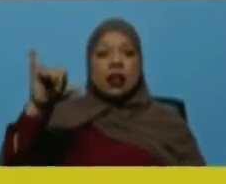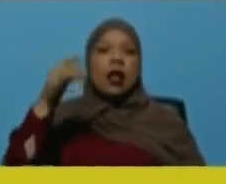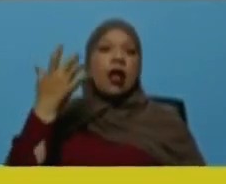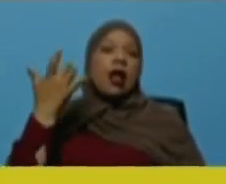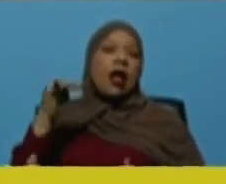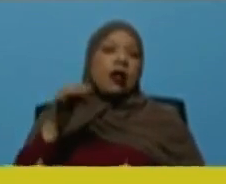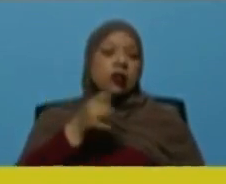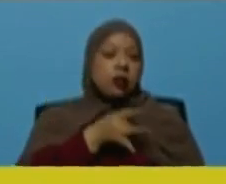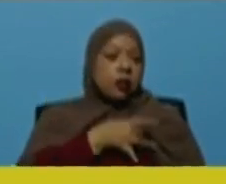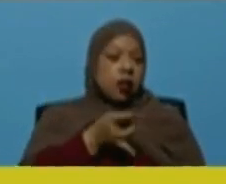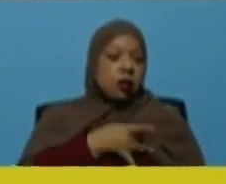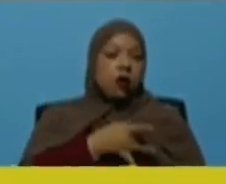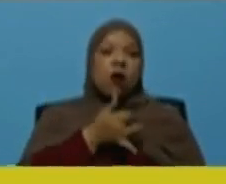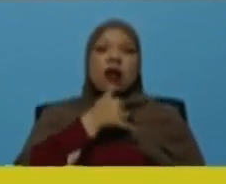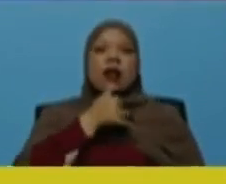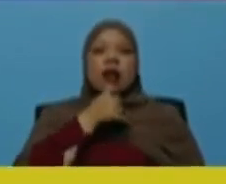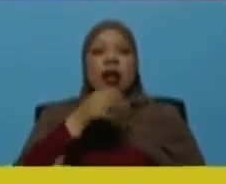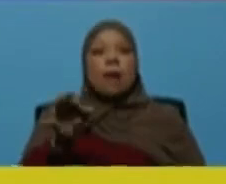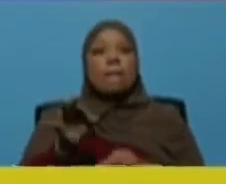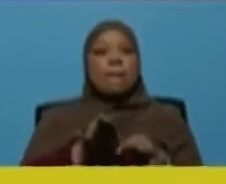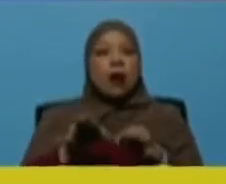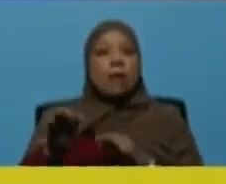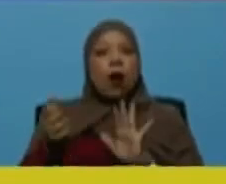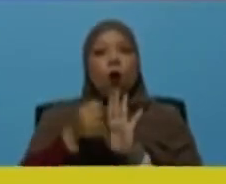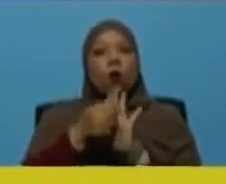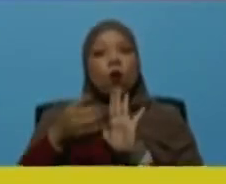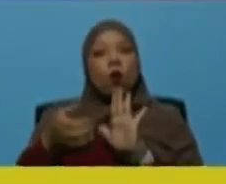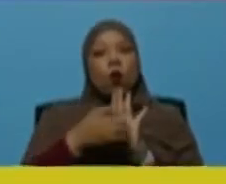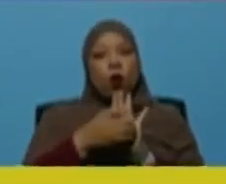it? Who ruled it in